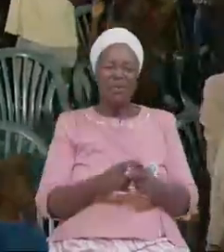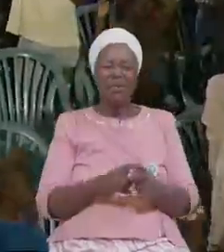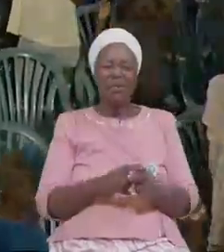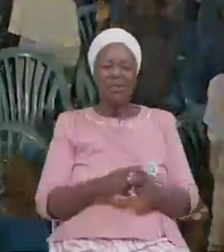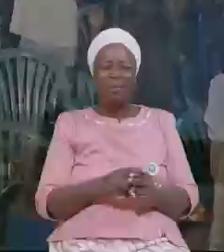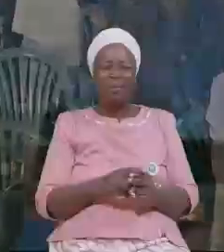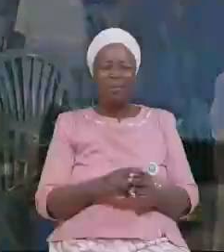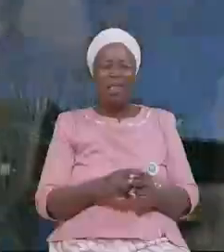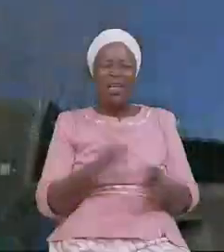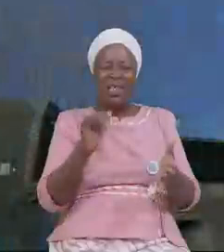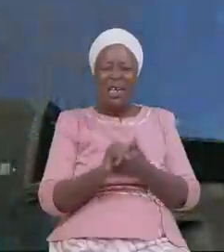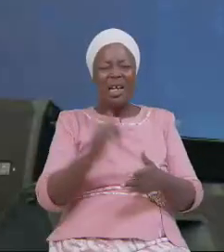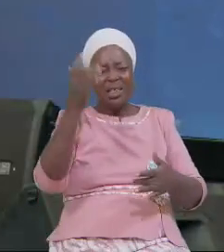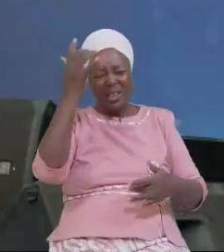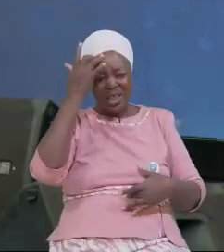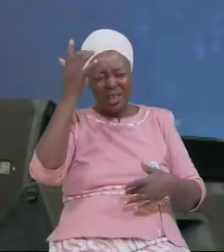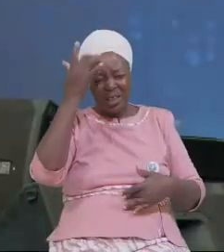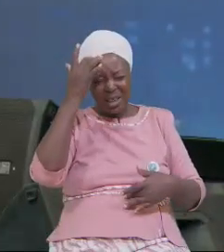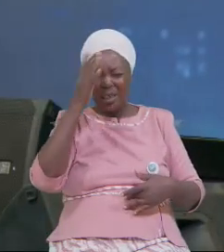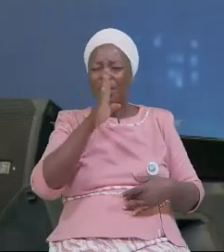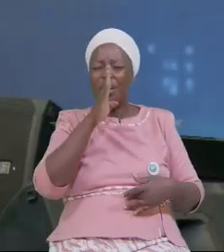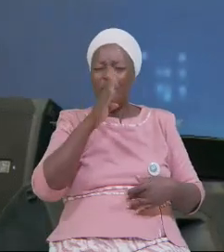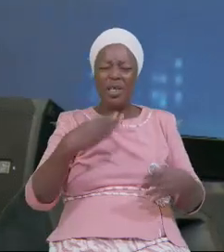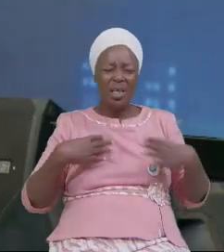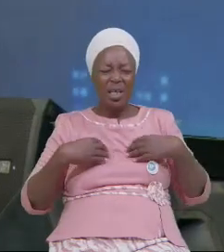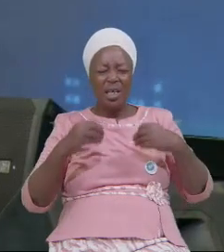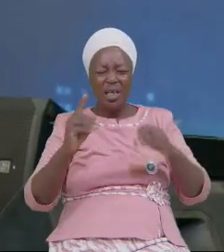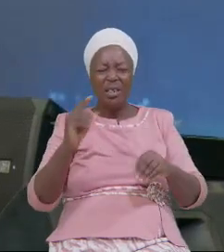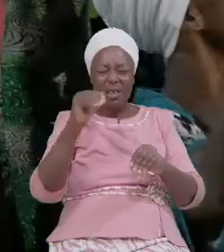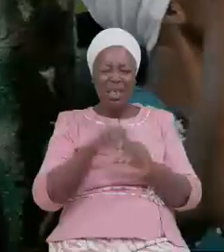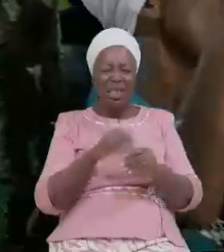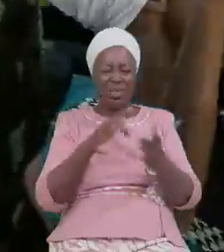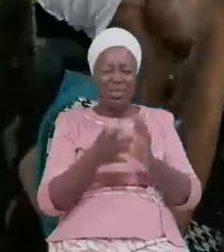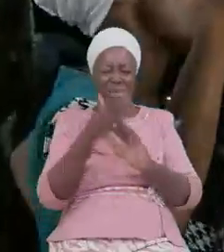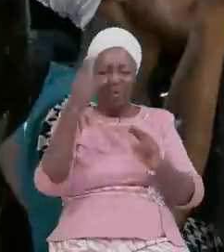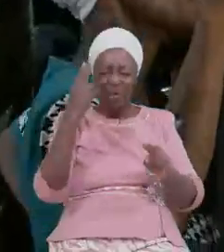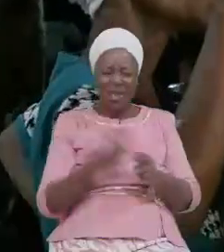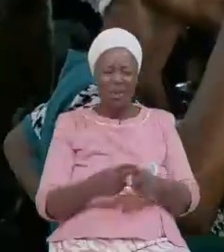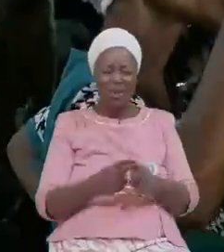That sickness be healed in Jesus' name.